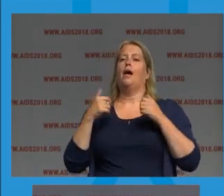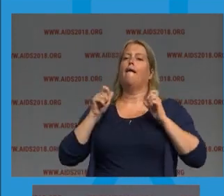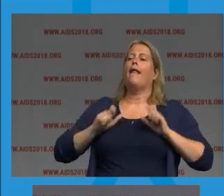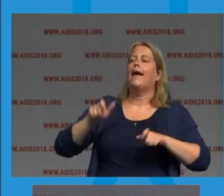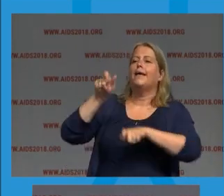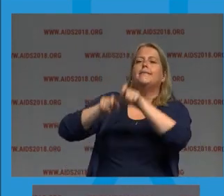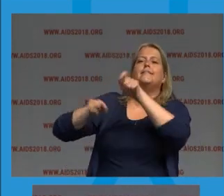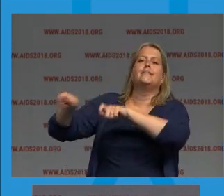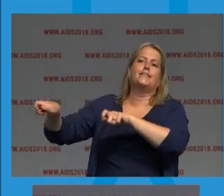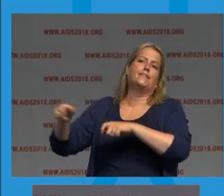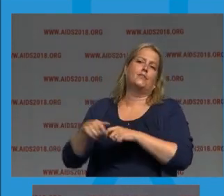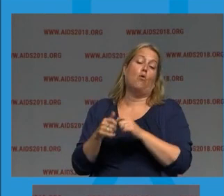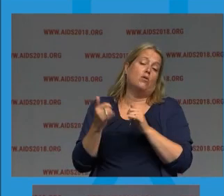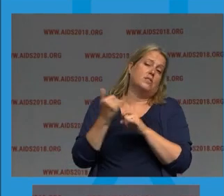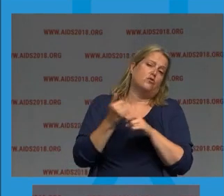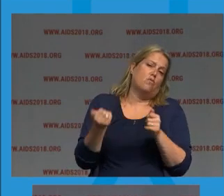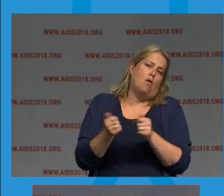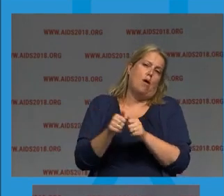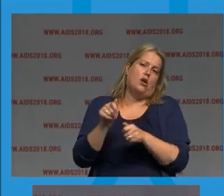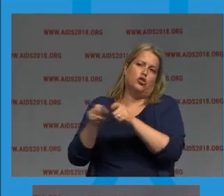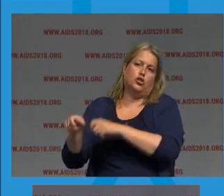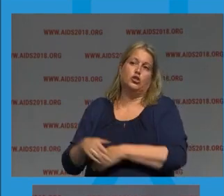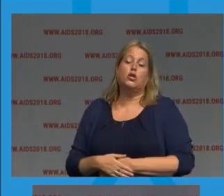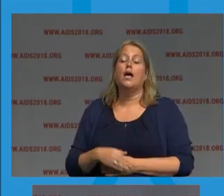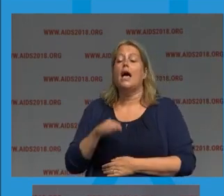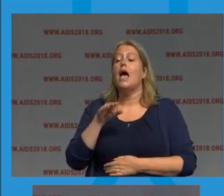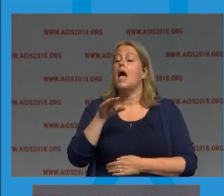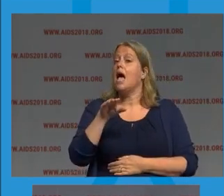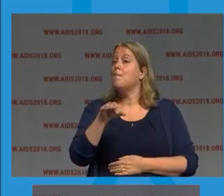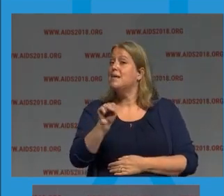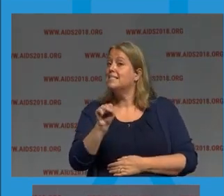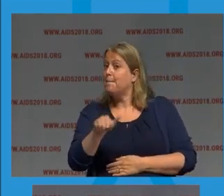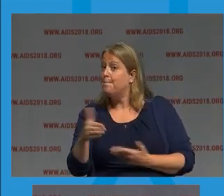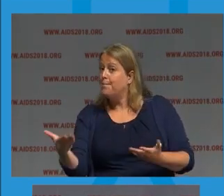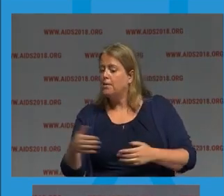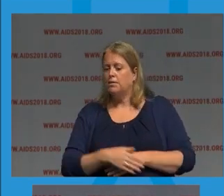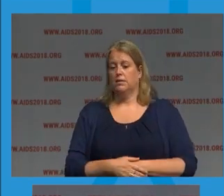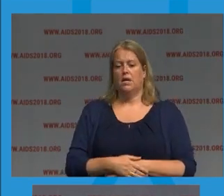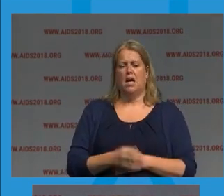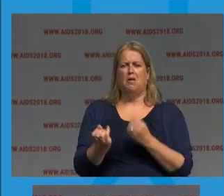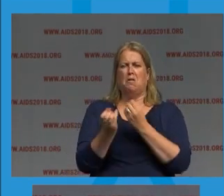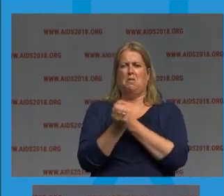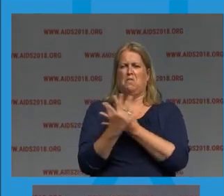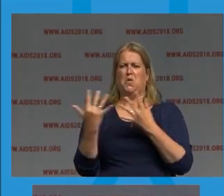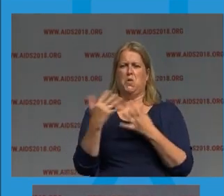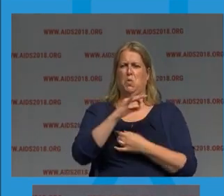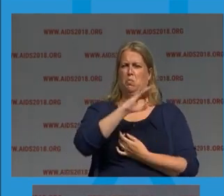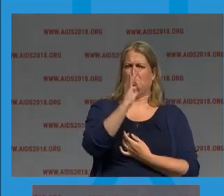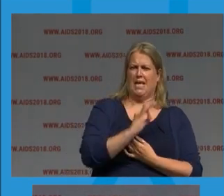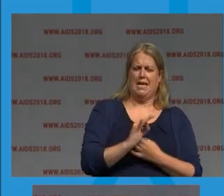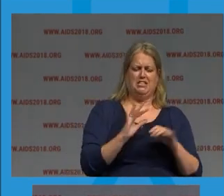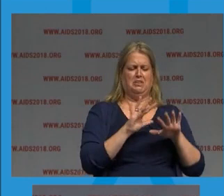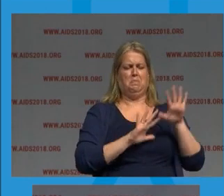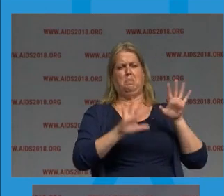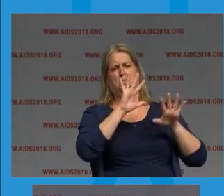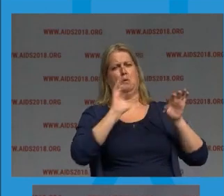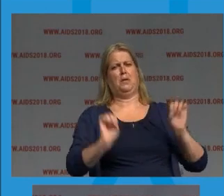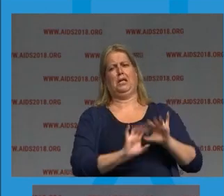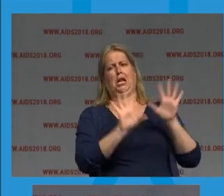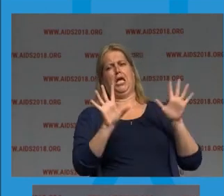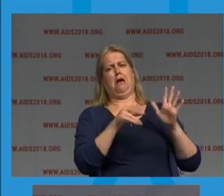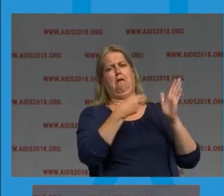partners of people who inject drugs. Infections among MSM. And really, it's only a few percent of the infections that are not so clear in terms of